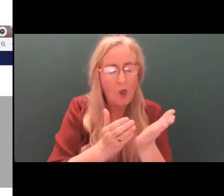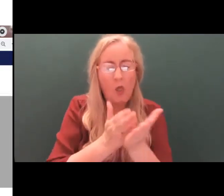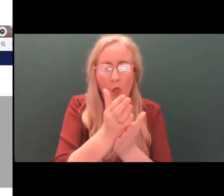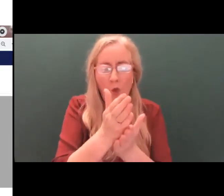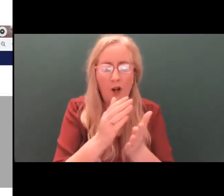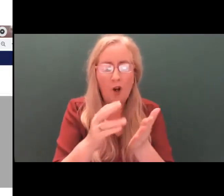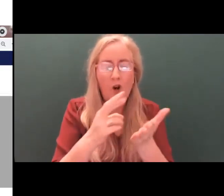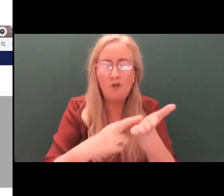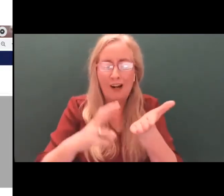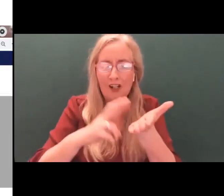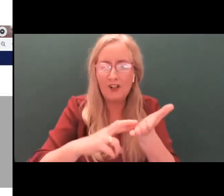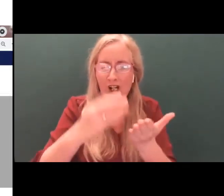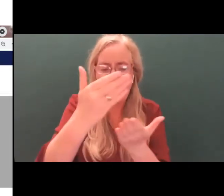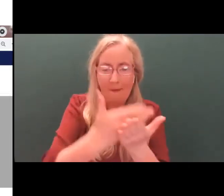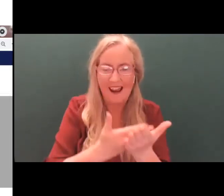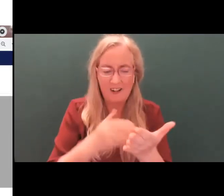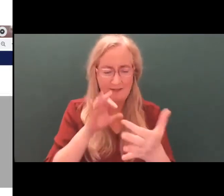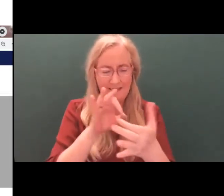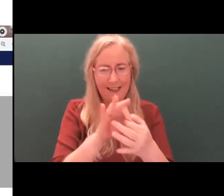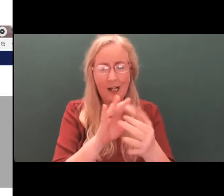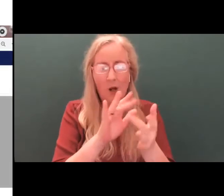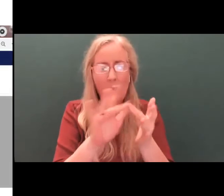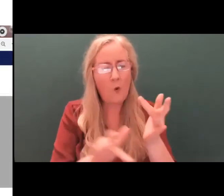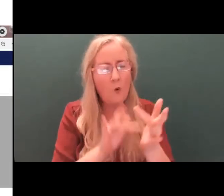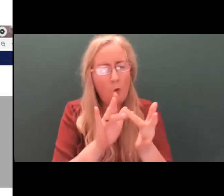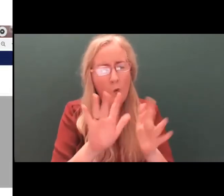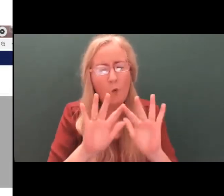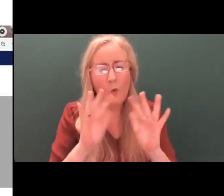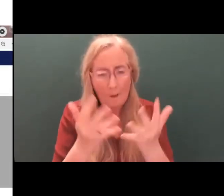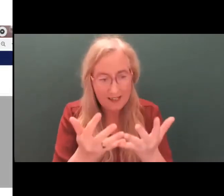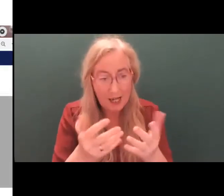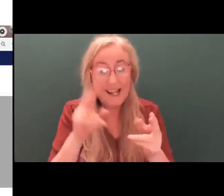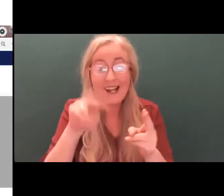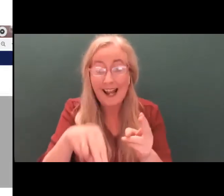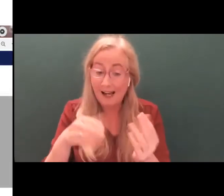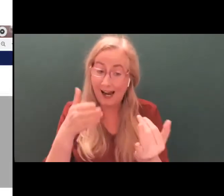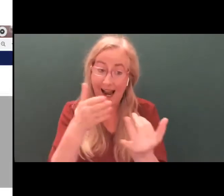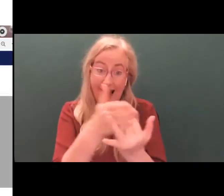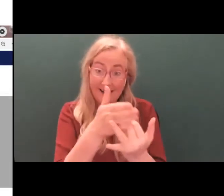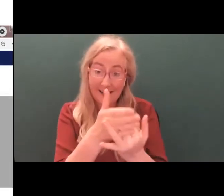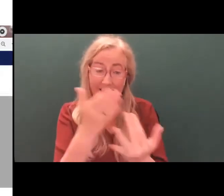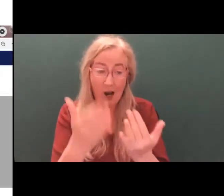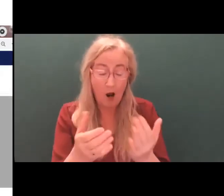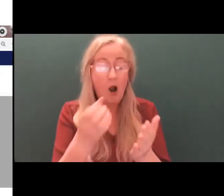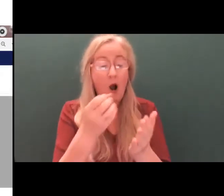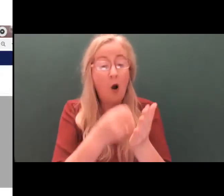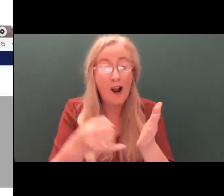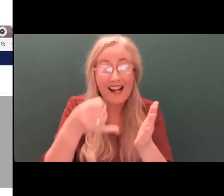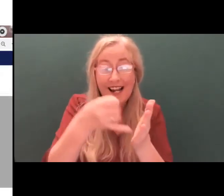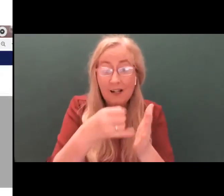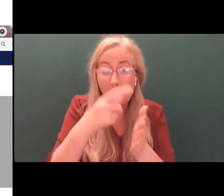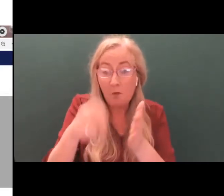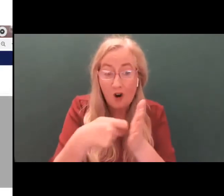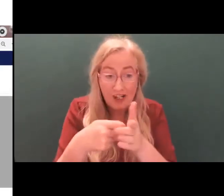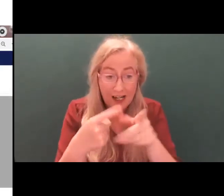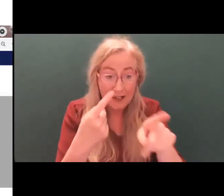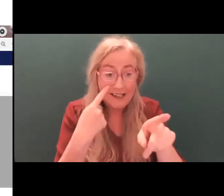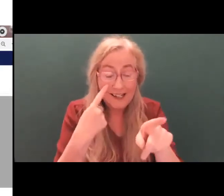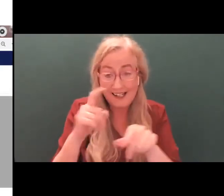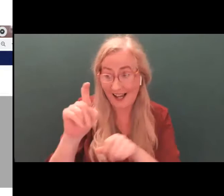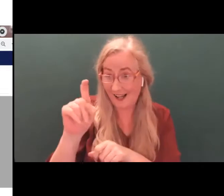registration page on the website. And you can access that by going to Organise a Project. So this is